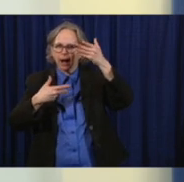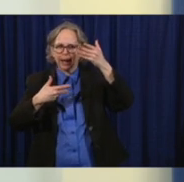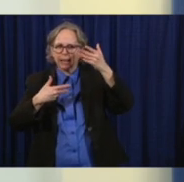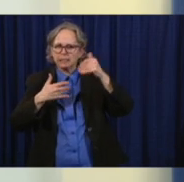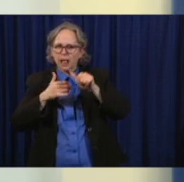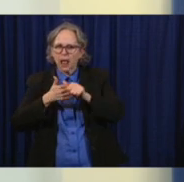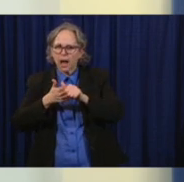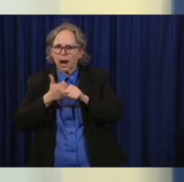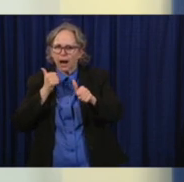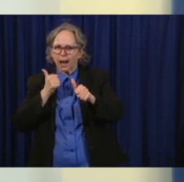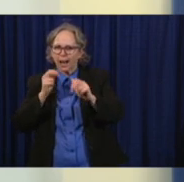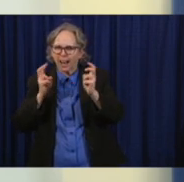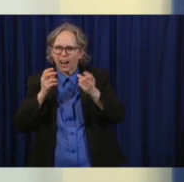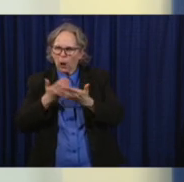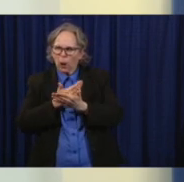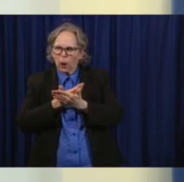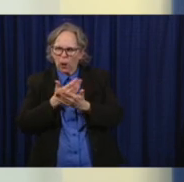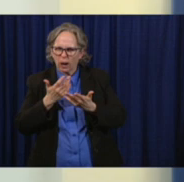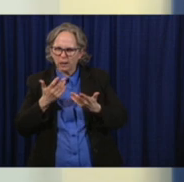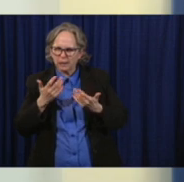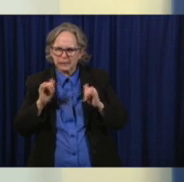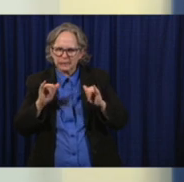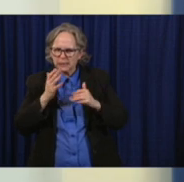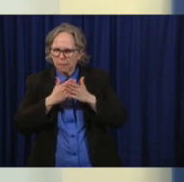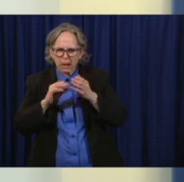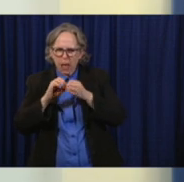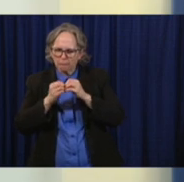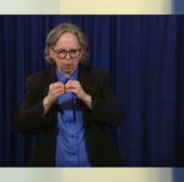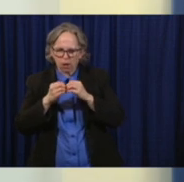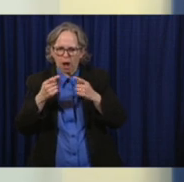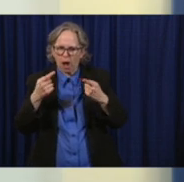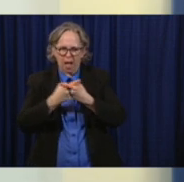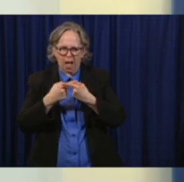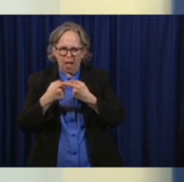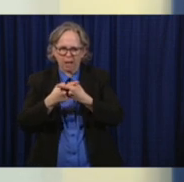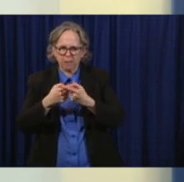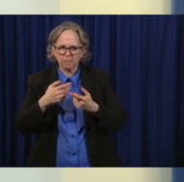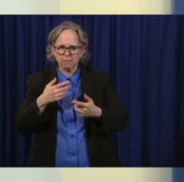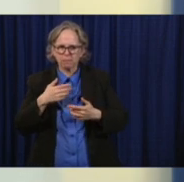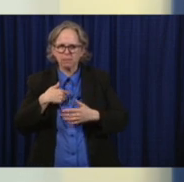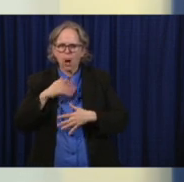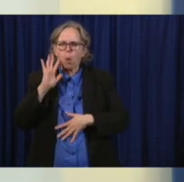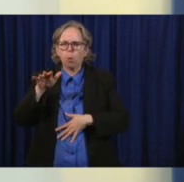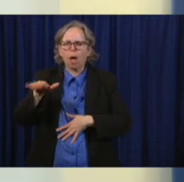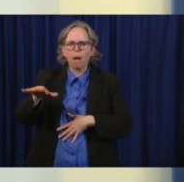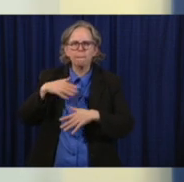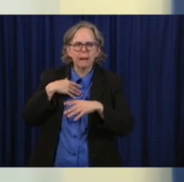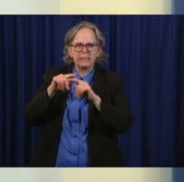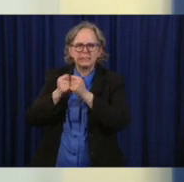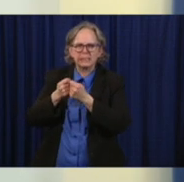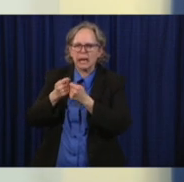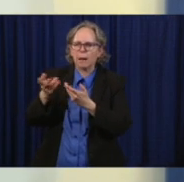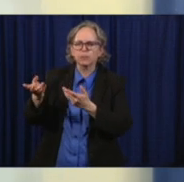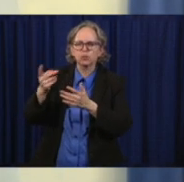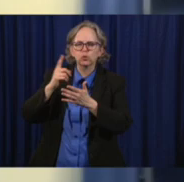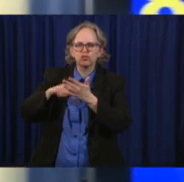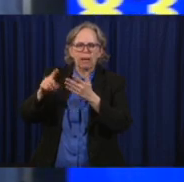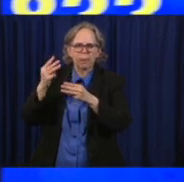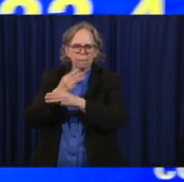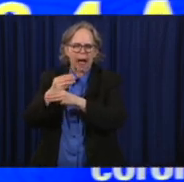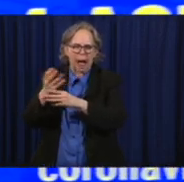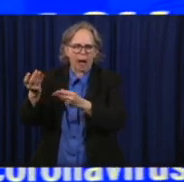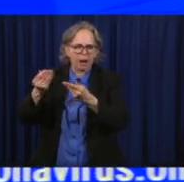some discrepancies in those numbers. So I will definitely have my team double check the math on that. Thank